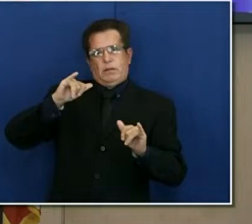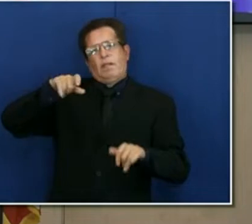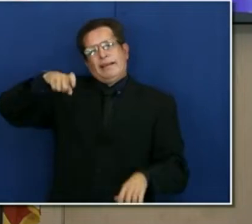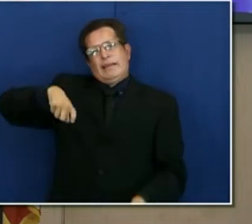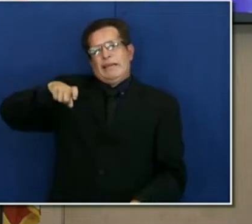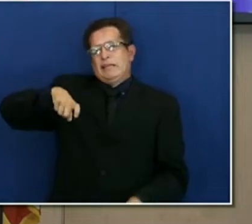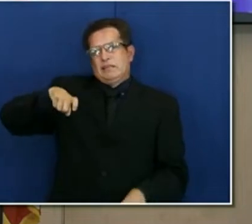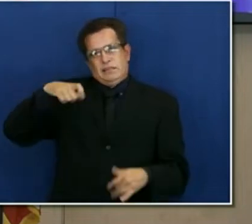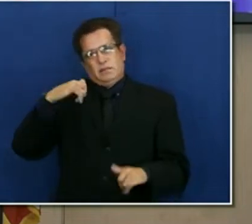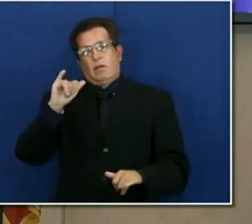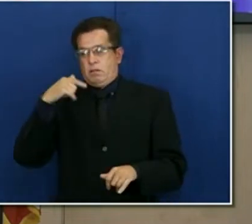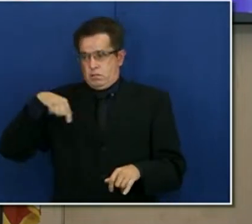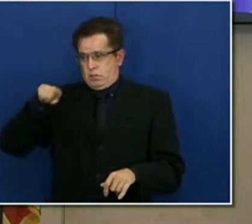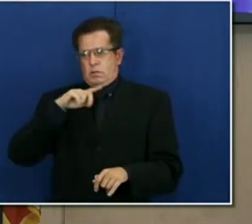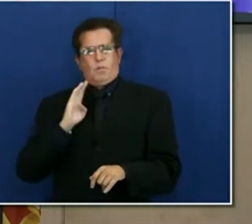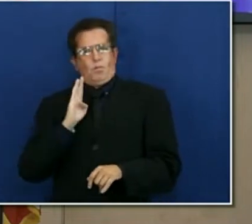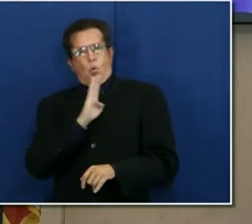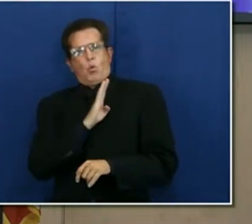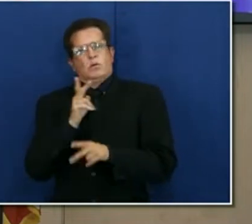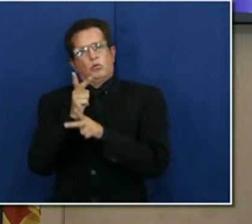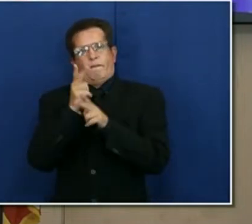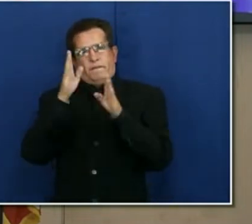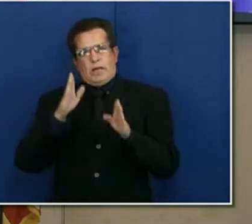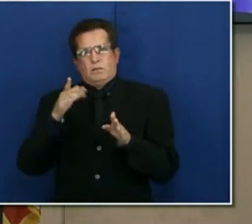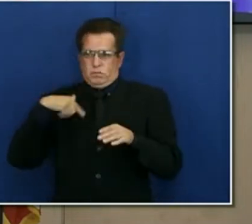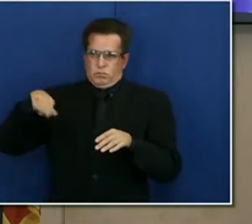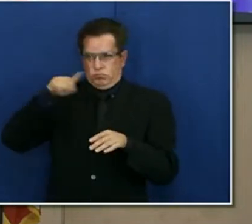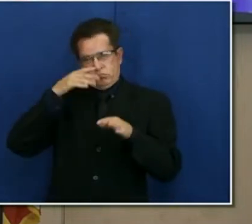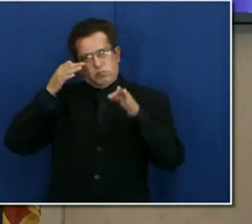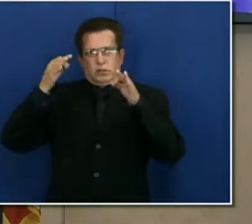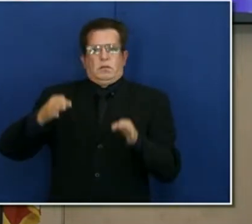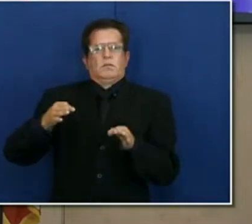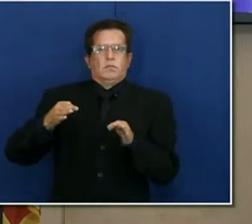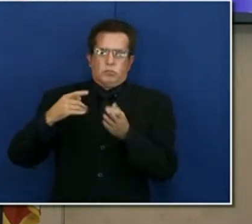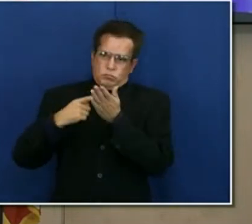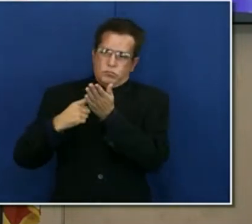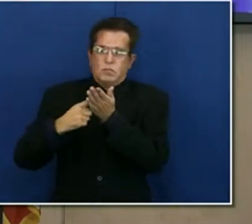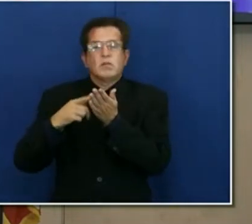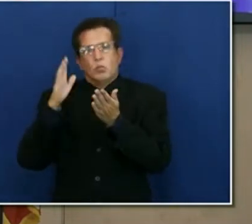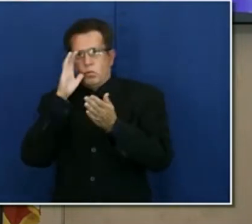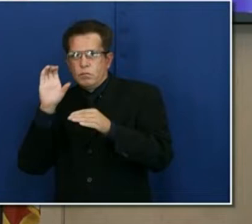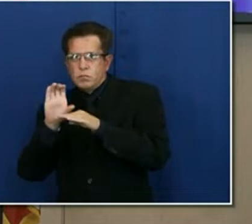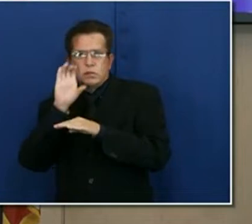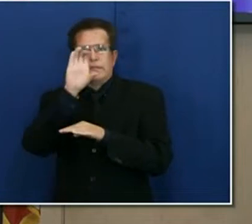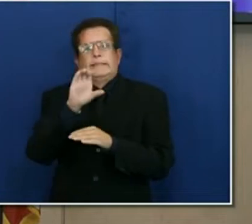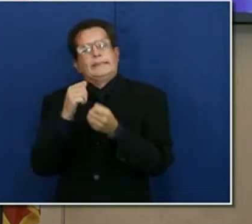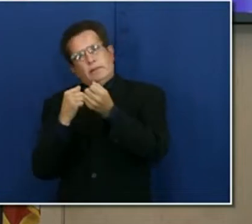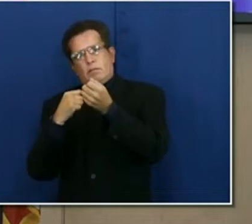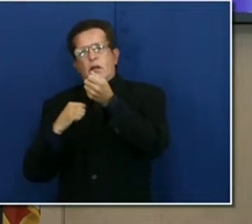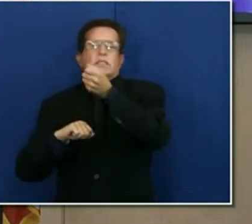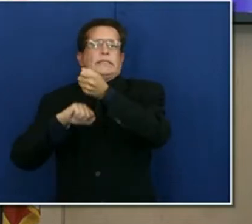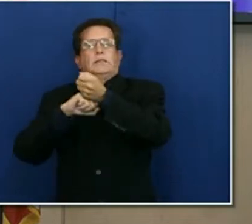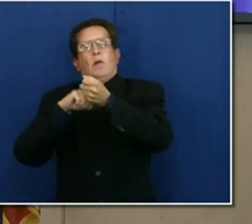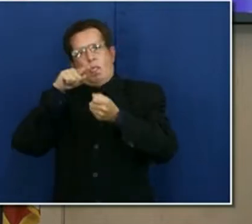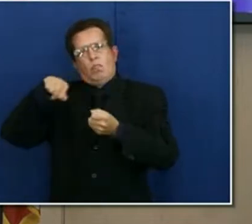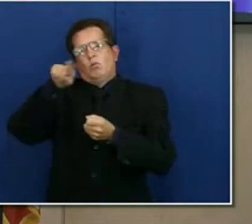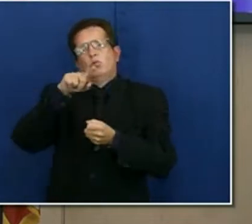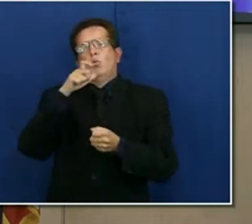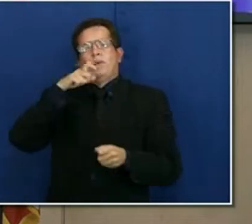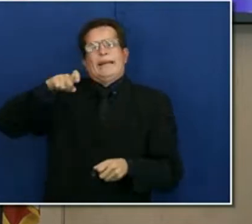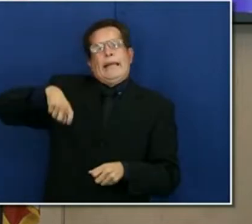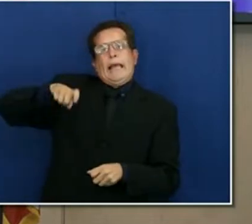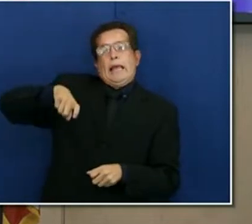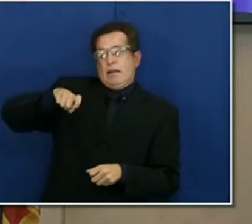Board of Supervisors agreed to several key reinvestments to provide assistance to those impacted the most by